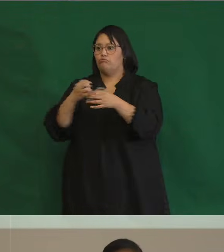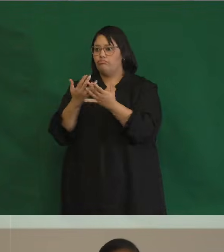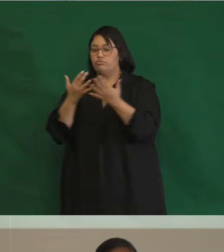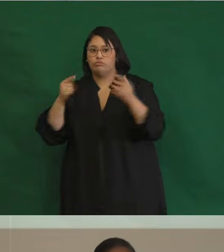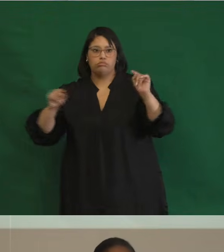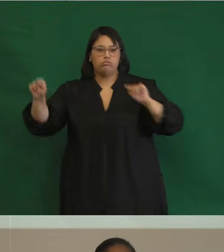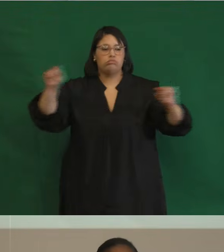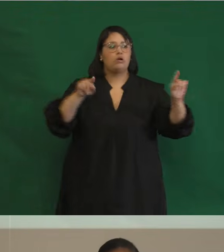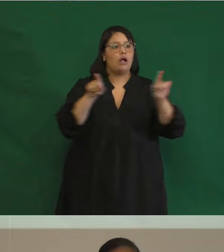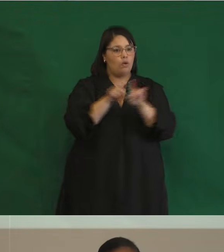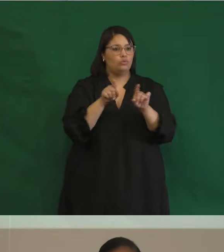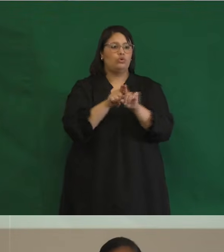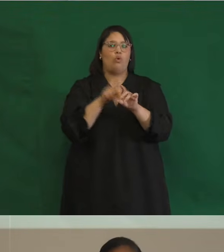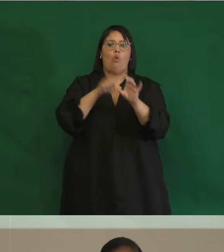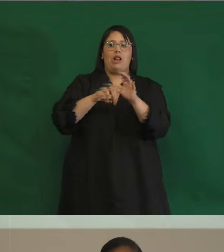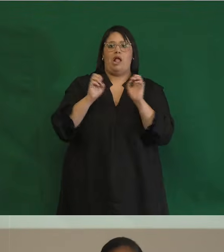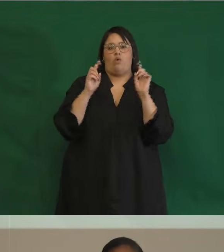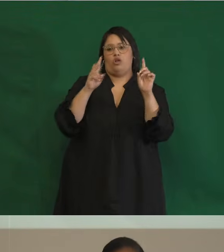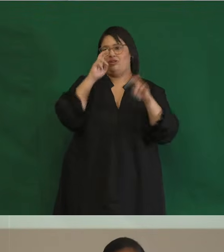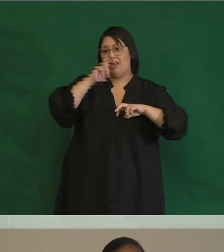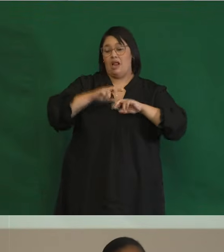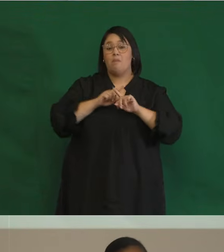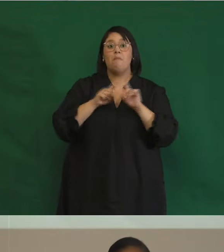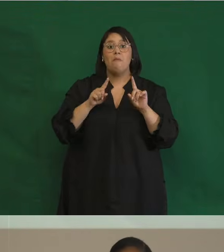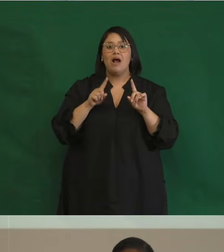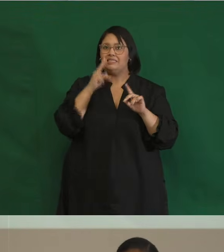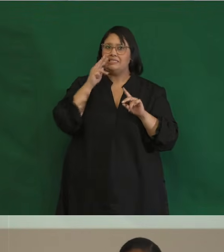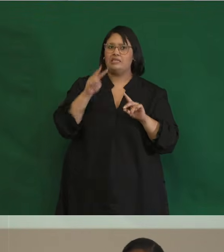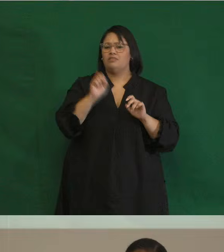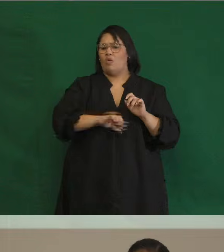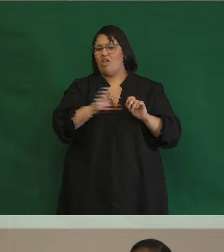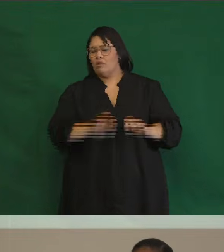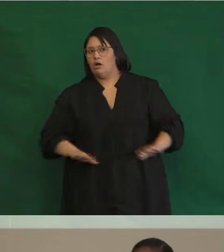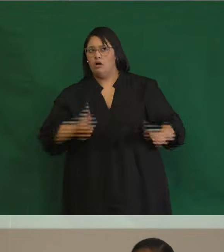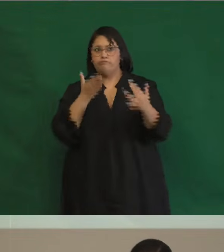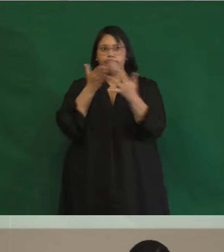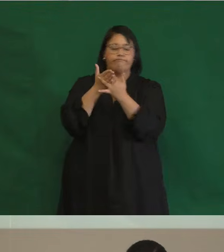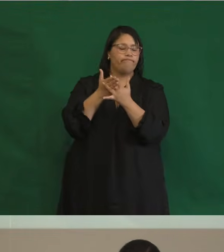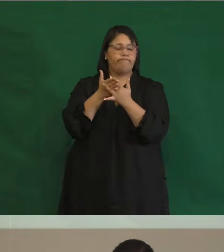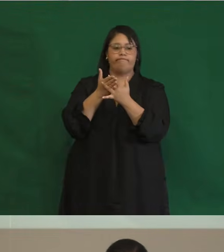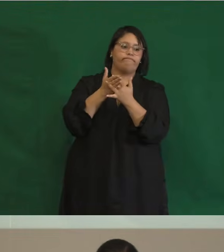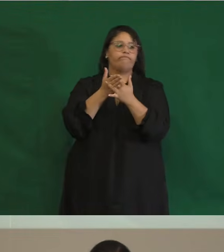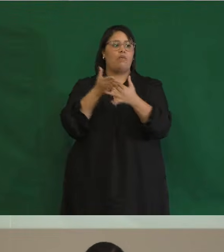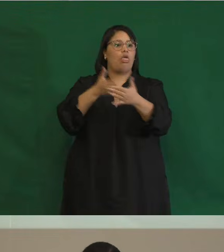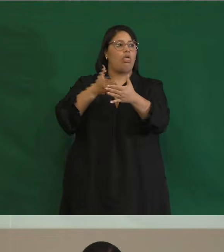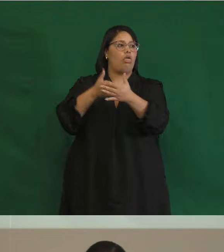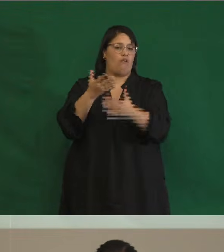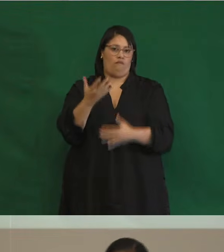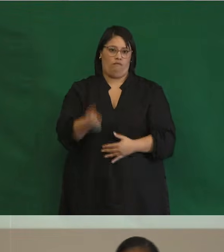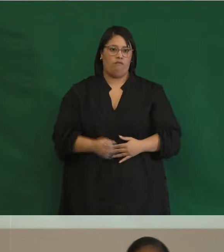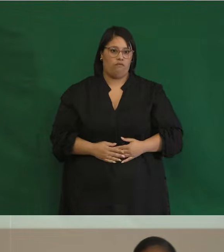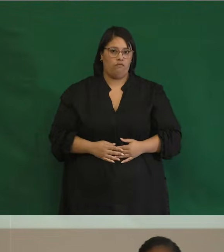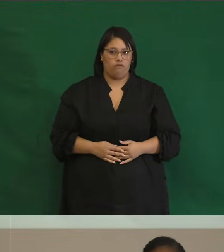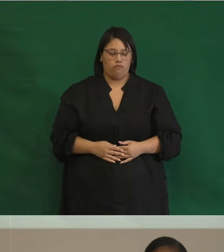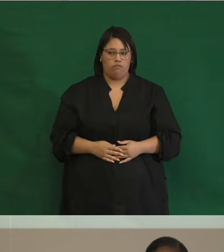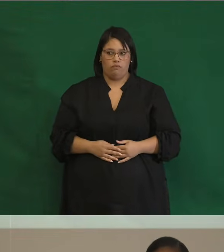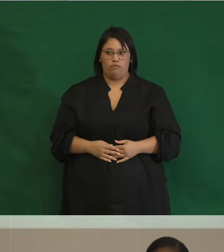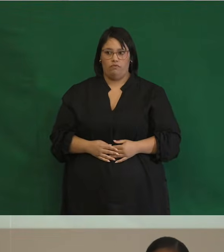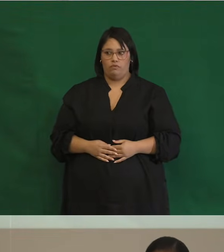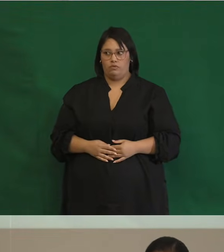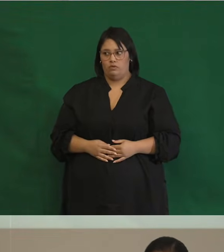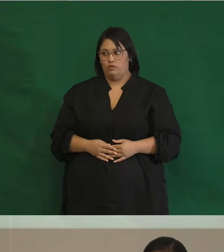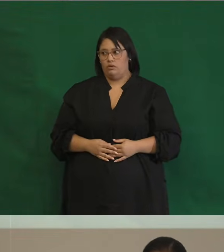but still access to education is a challenge in South Africa. We need to reach a point